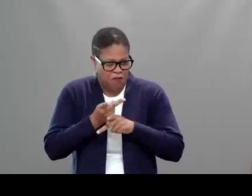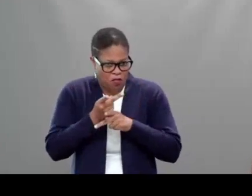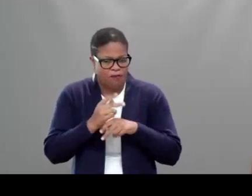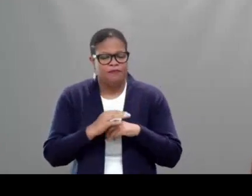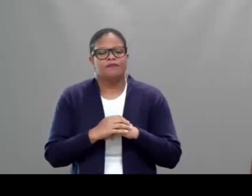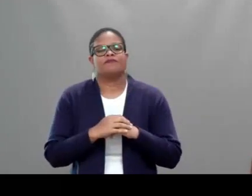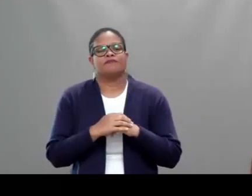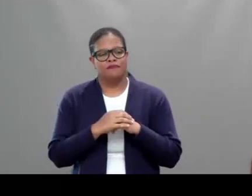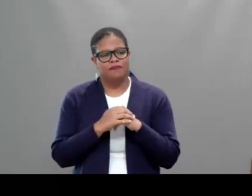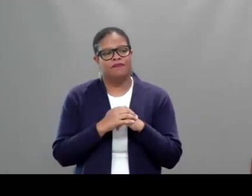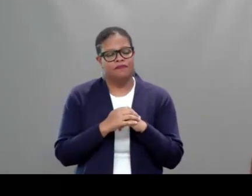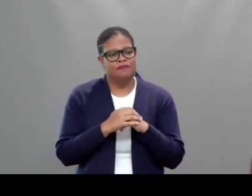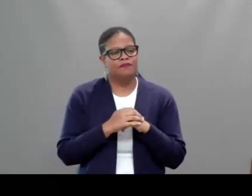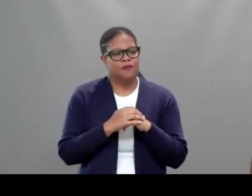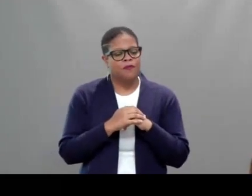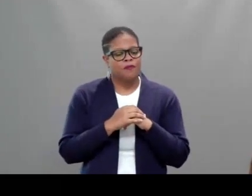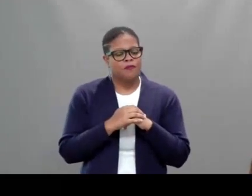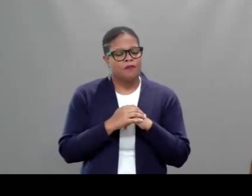have received